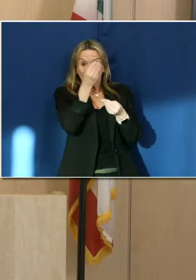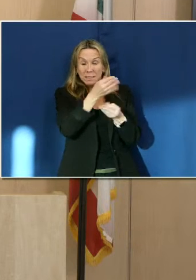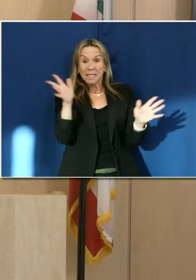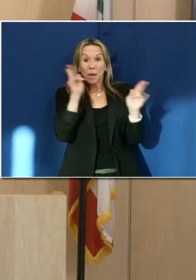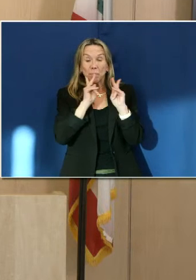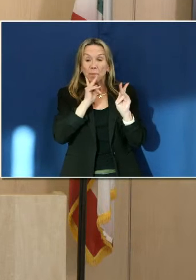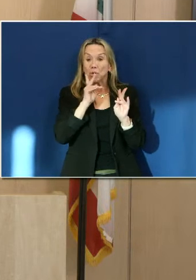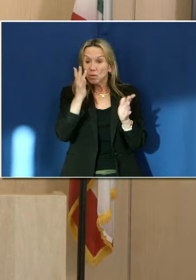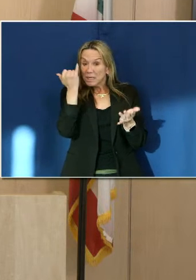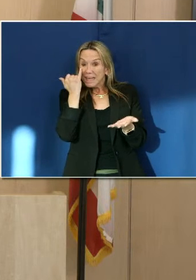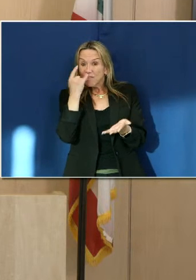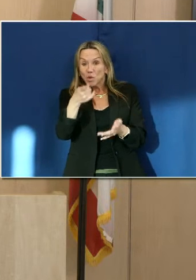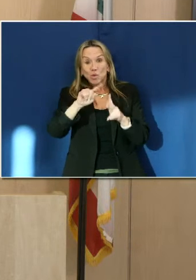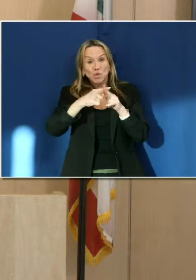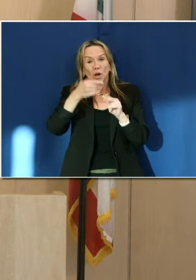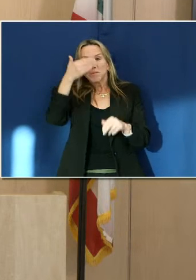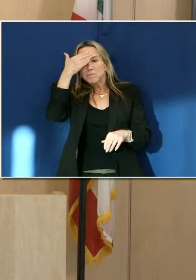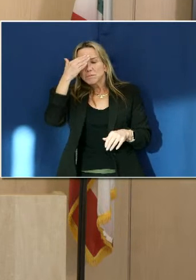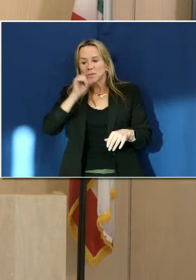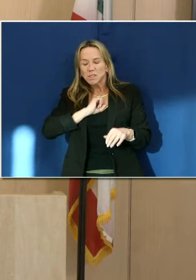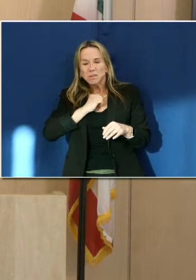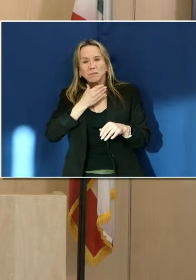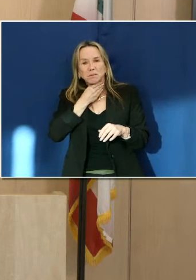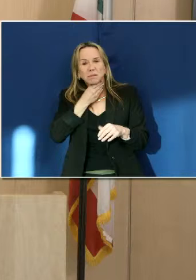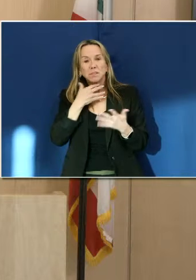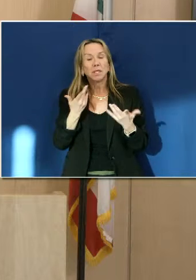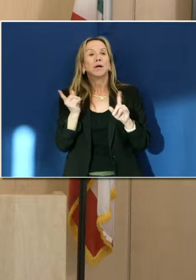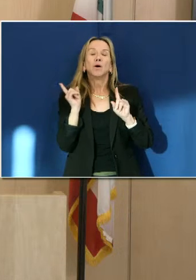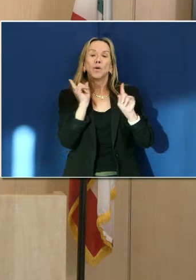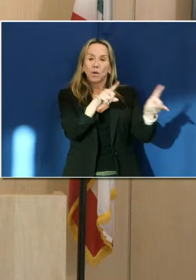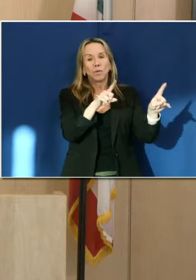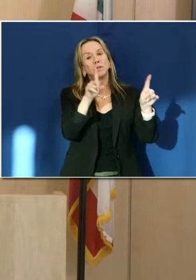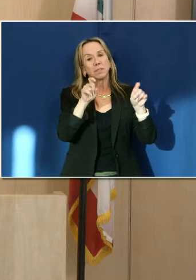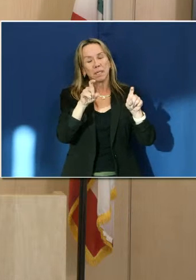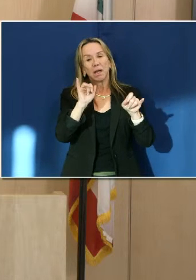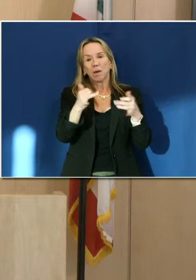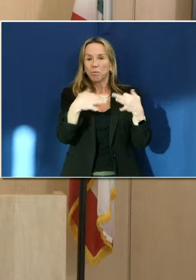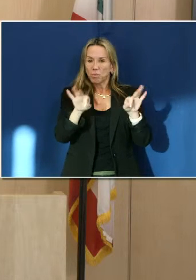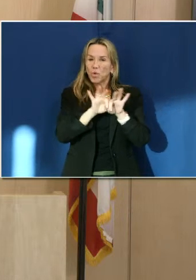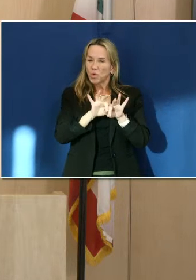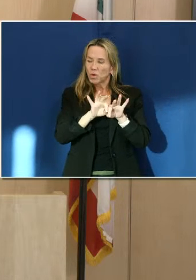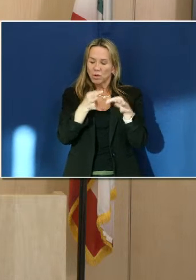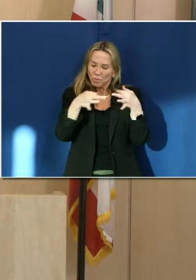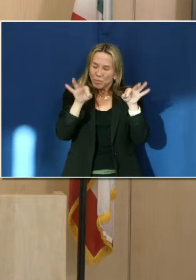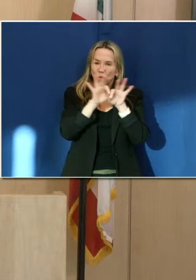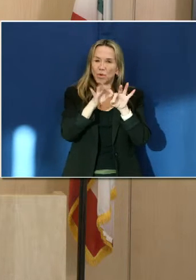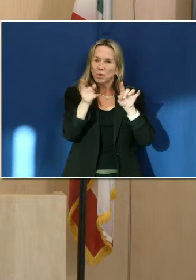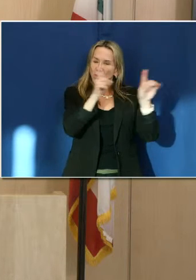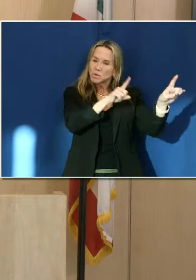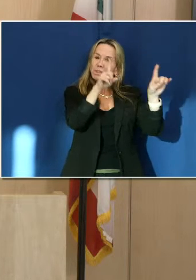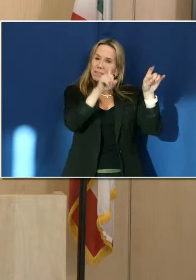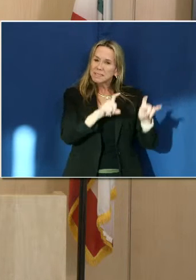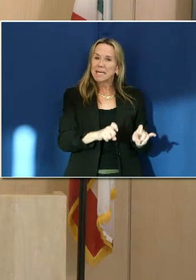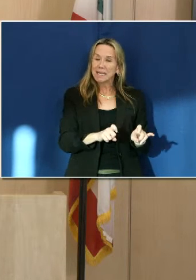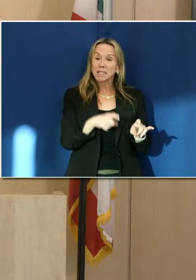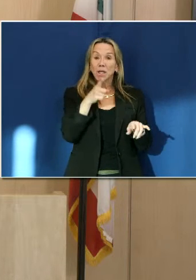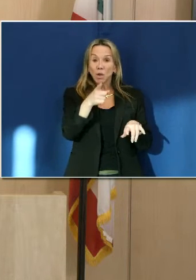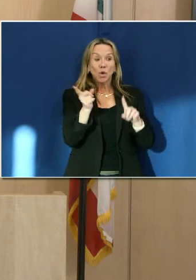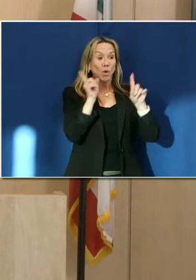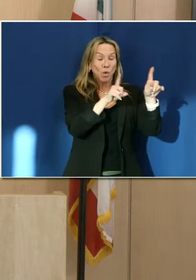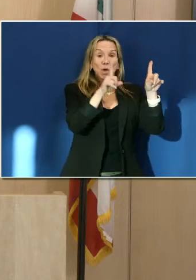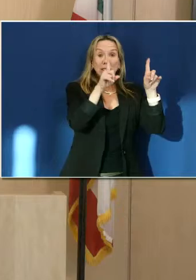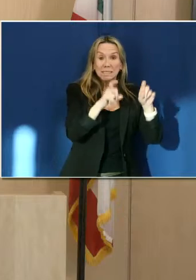briefings here today, if you have symptoms, get tested. That's really the important piece. And then let the individuals that